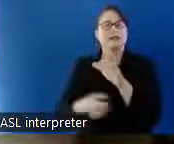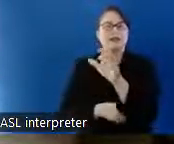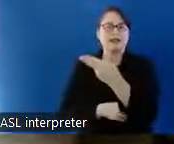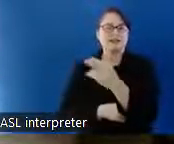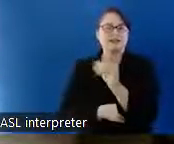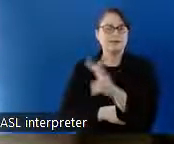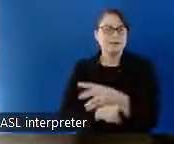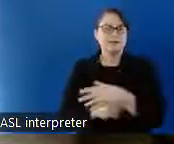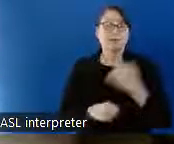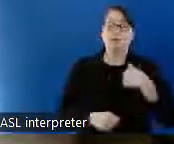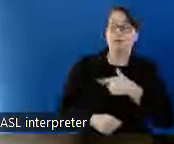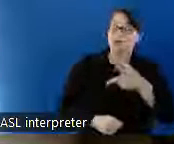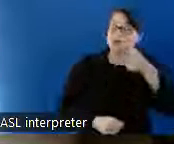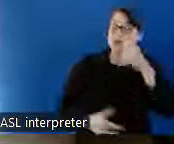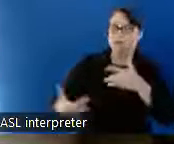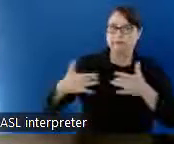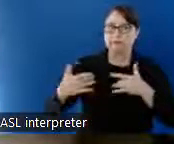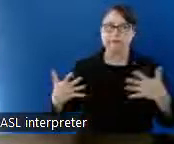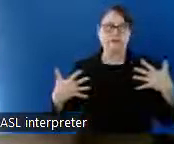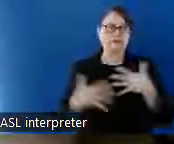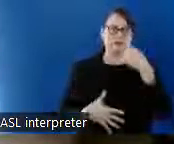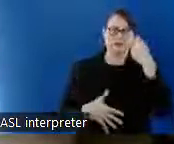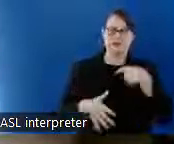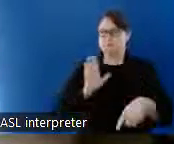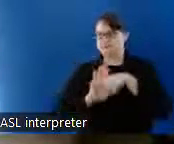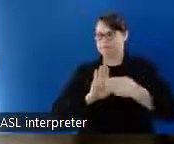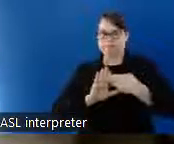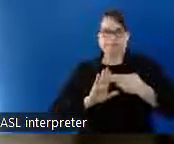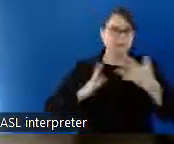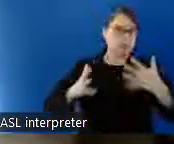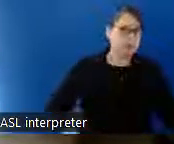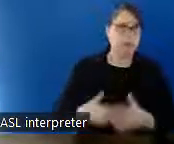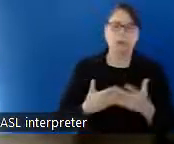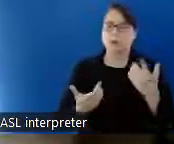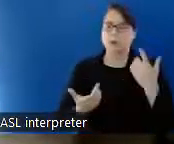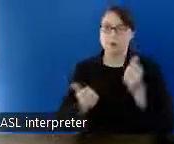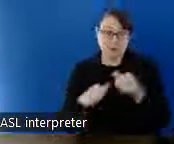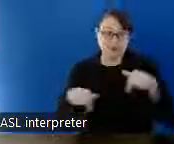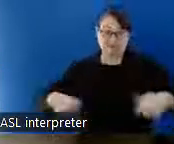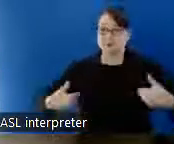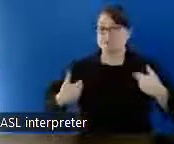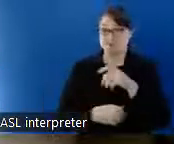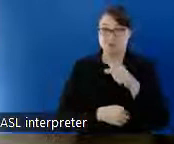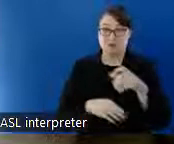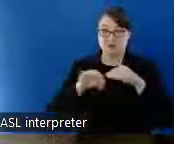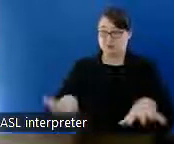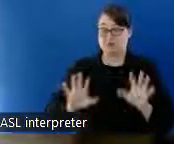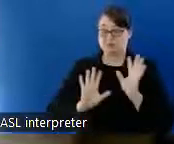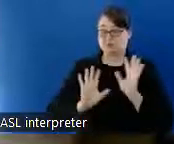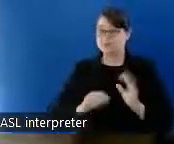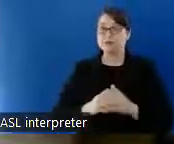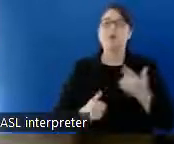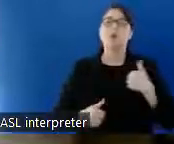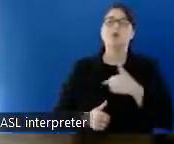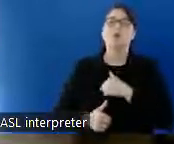as fear of getting vaccinated due to the stigma associated with the current monkeypox outbreak, we are addressing those concerns by modifying our